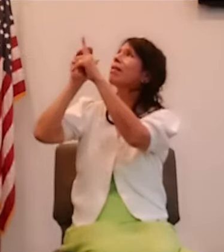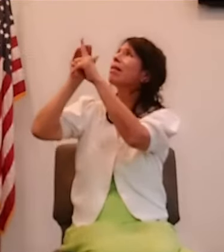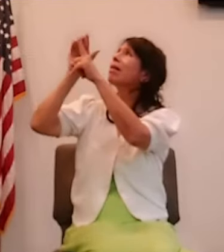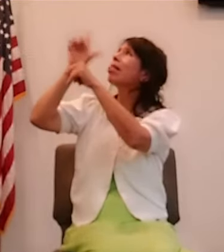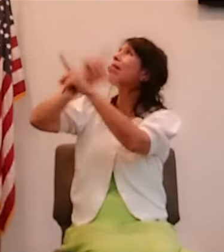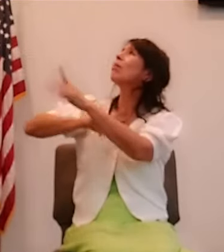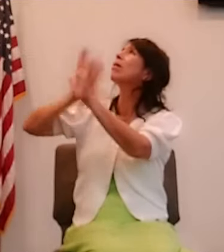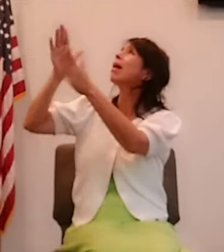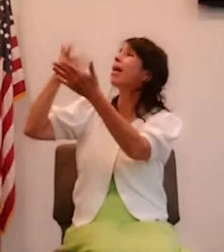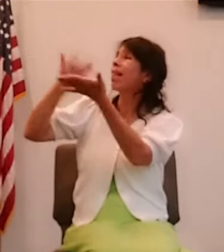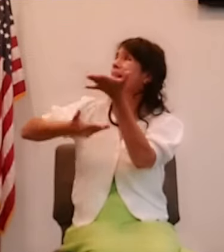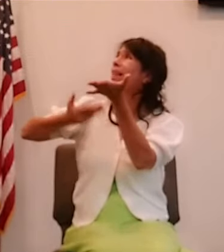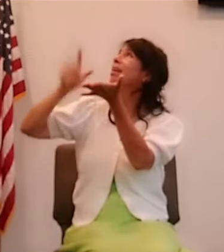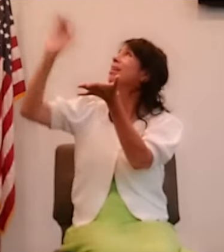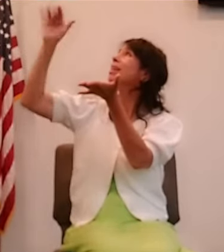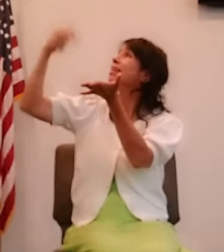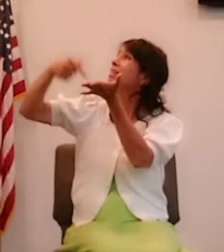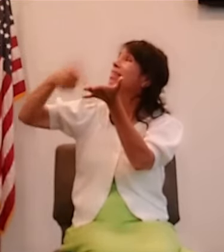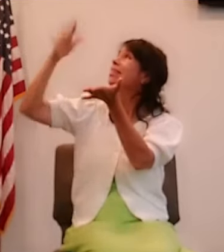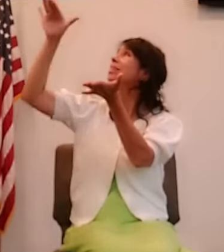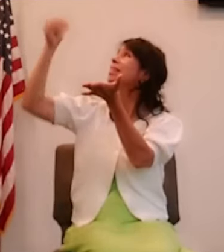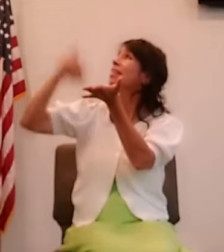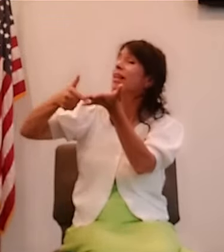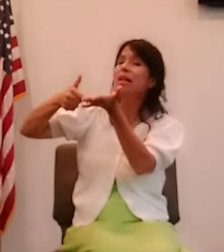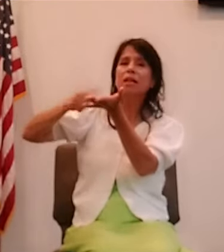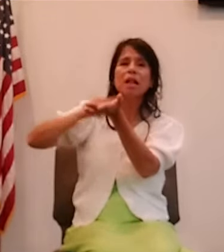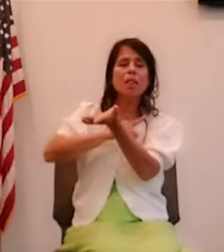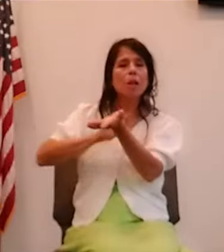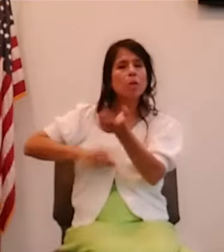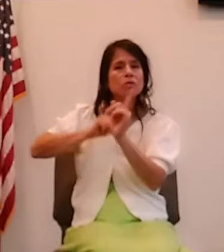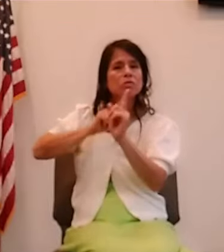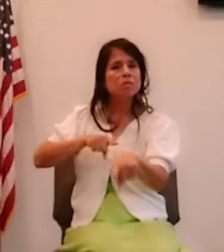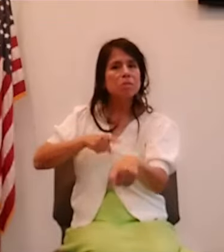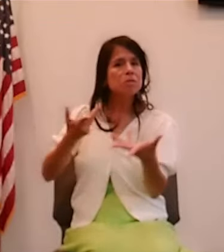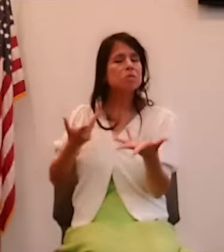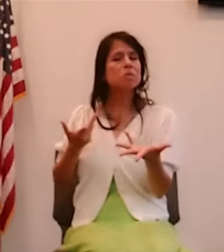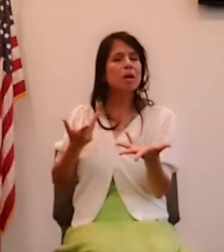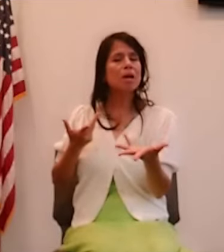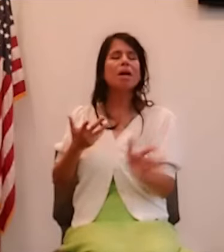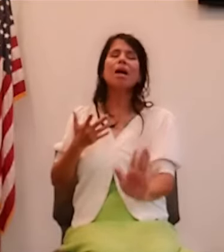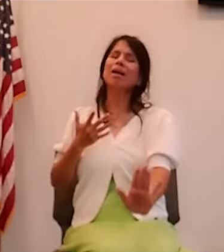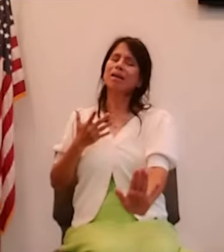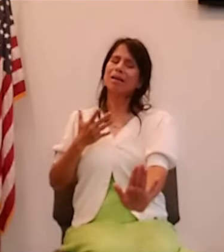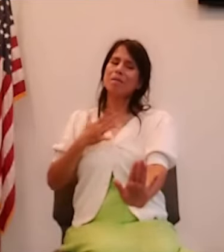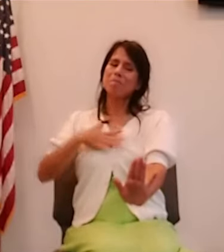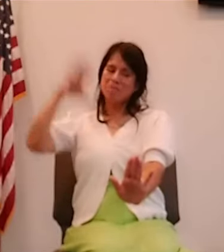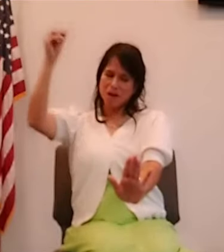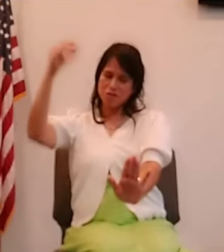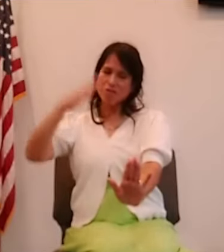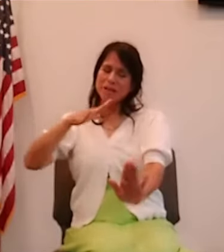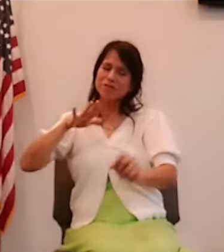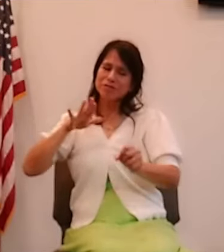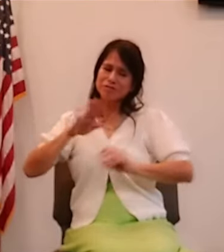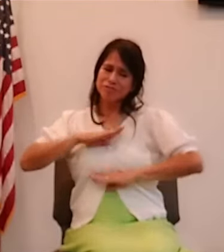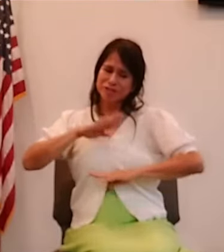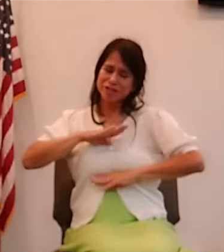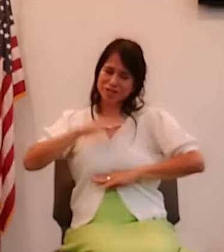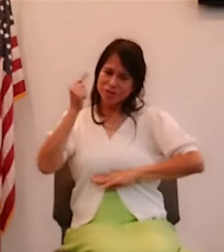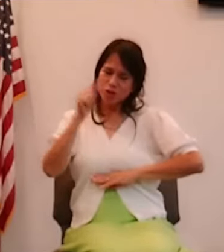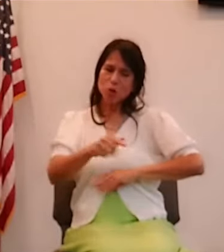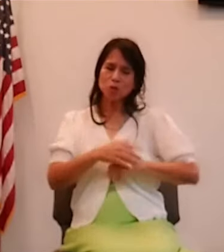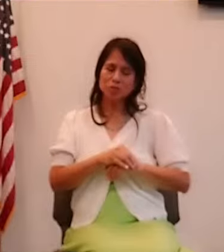it. And what was the Lord's answer? My grace is sufficient for thee. And